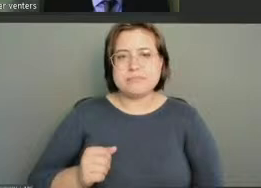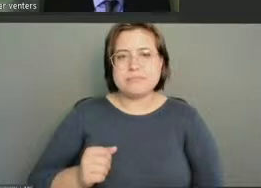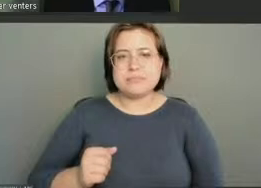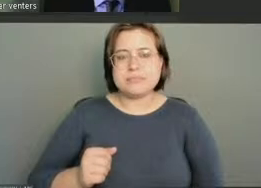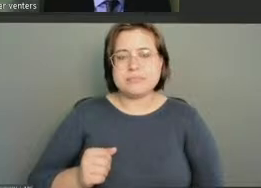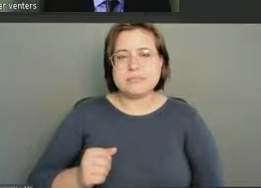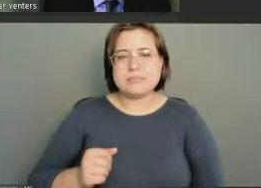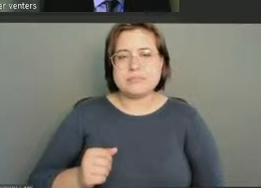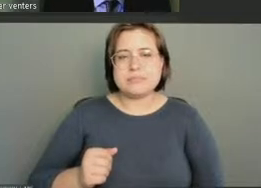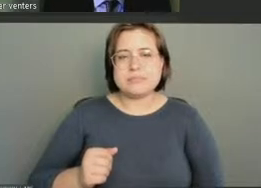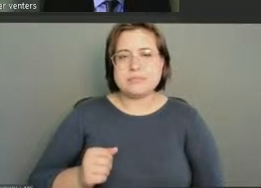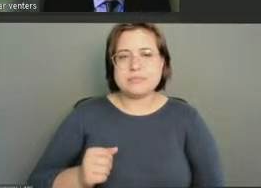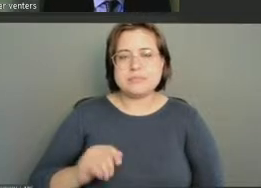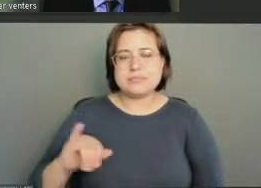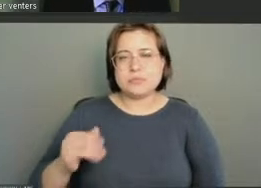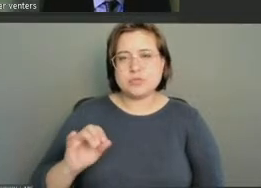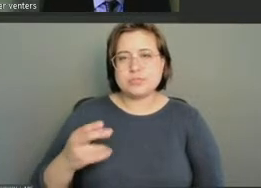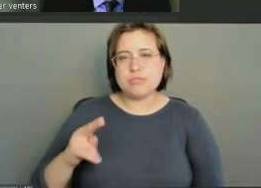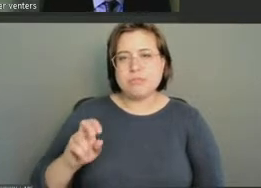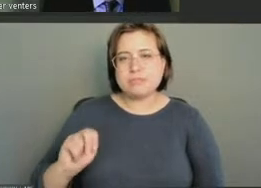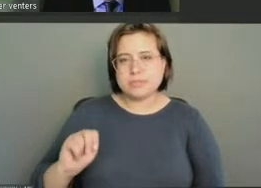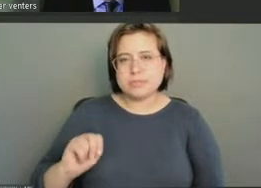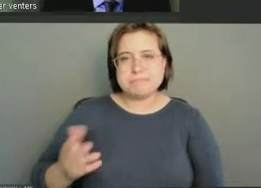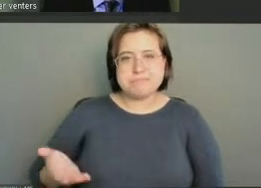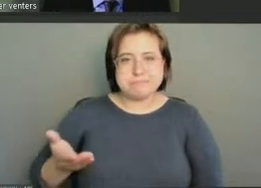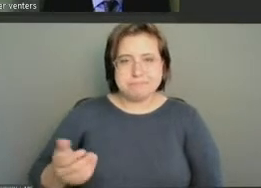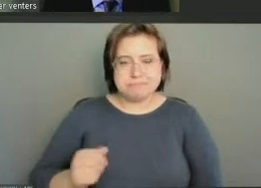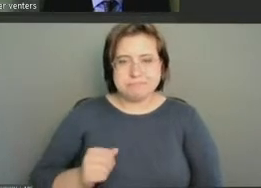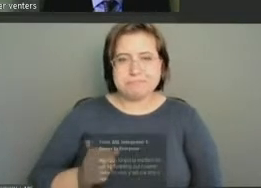Ms. Jo Linda Johnson. Present.